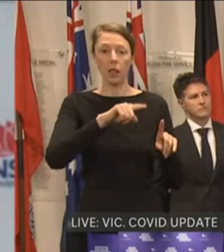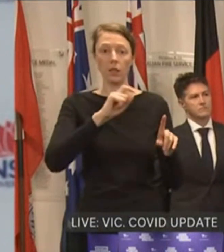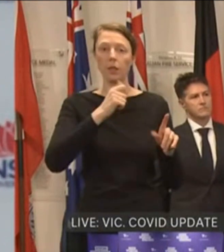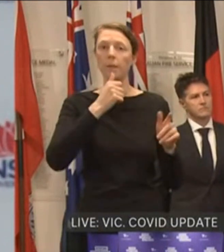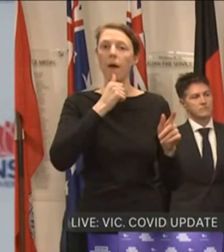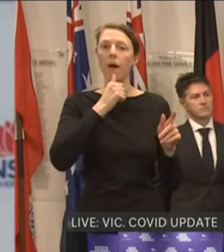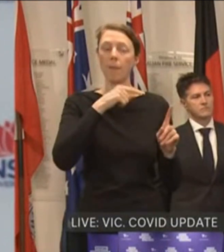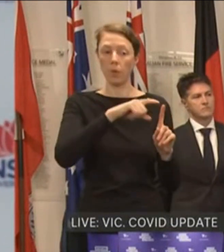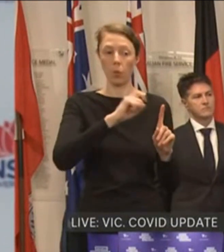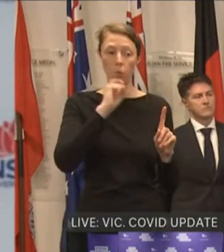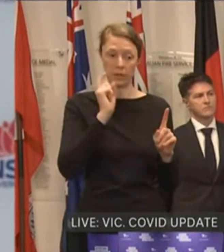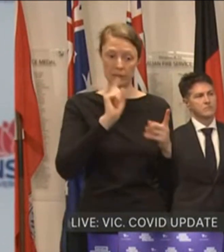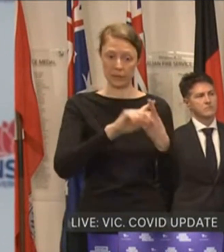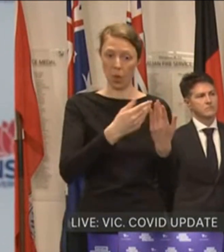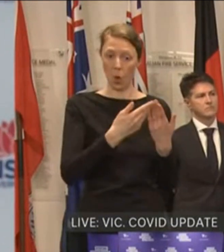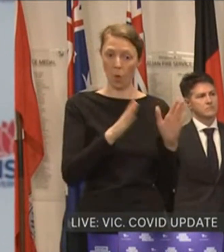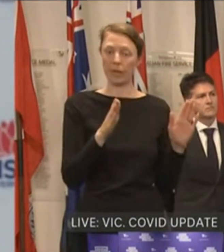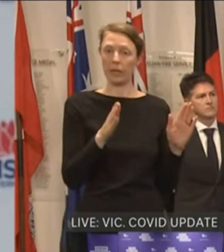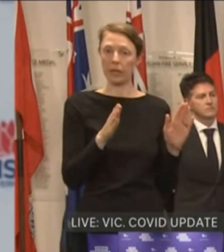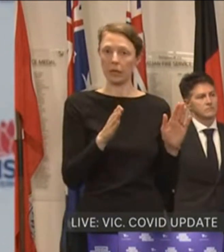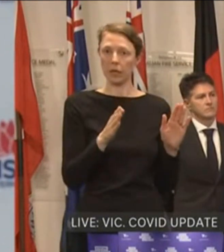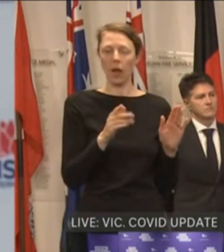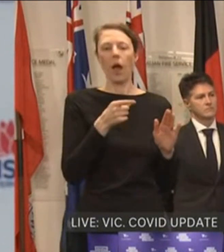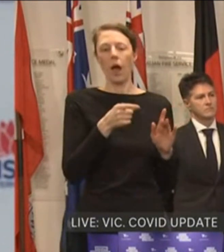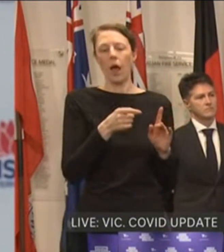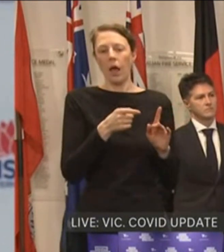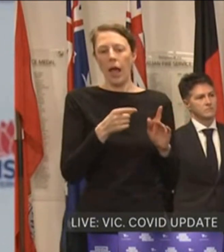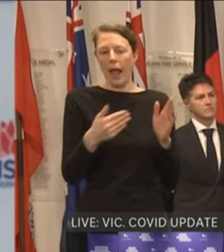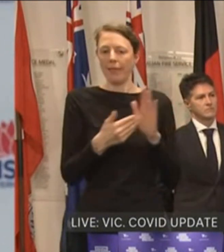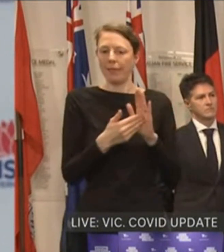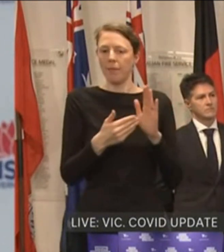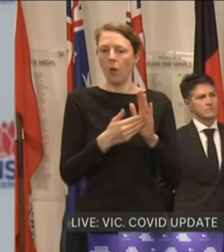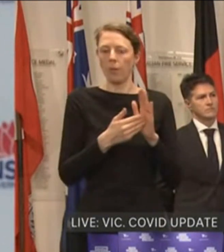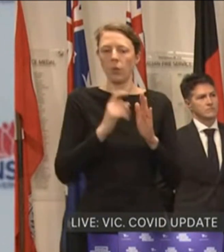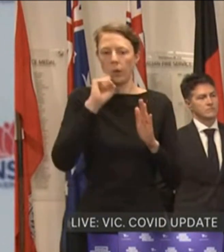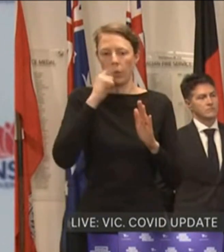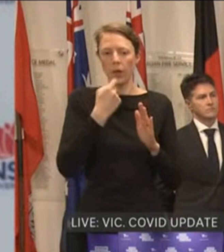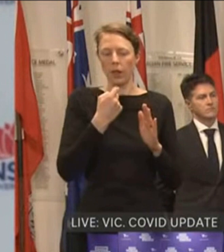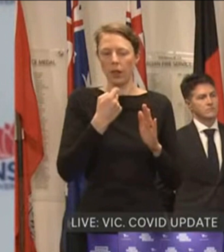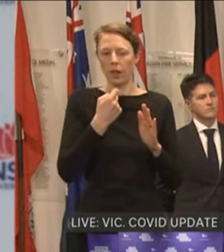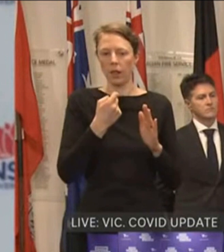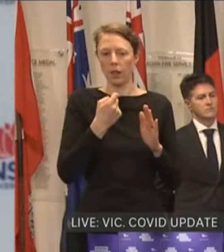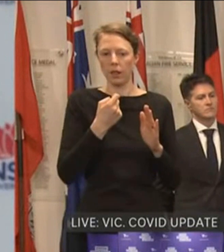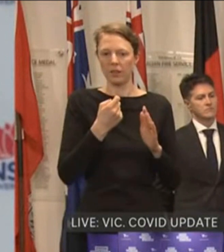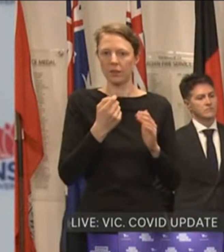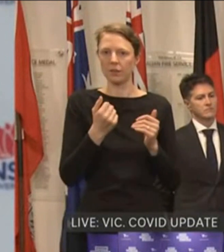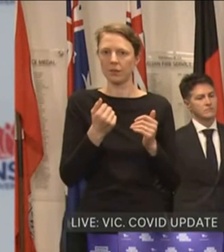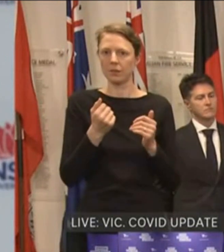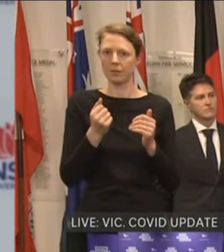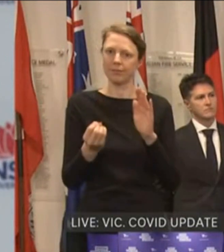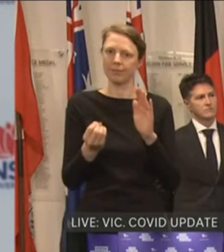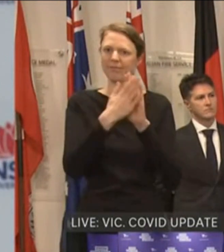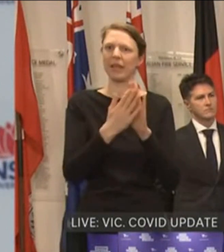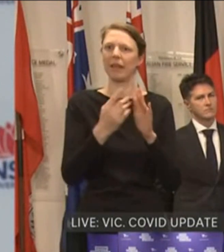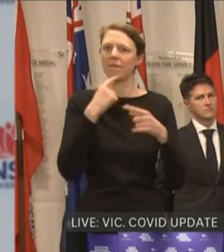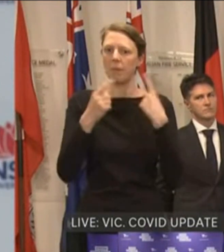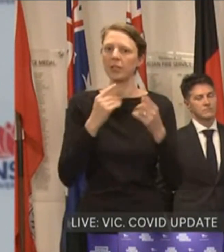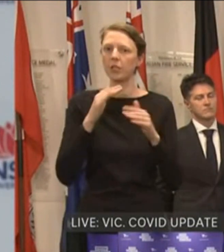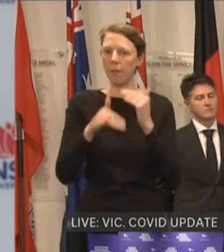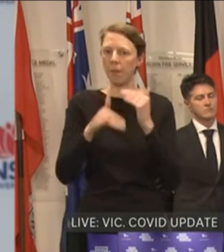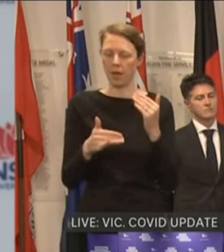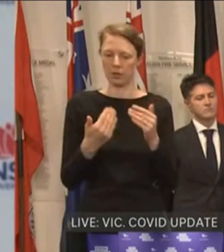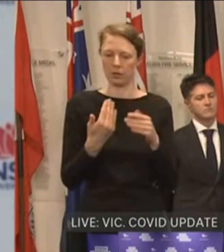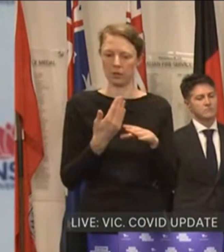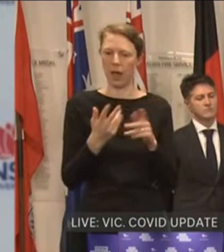important is that we adopt COVID-safe ways of going about it. Clearly, they will be subject to